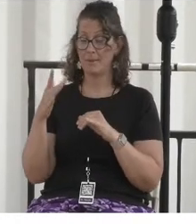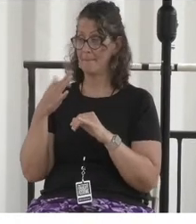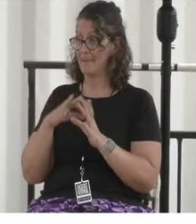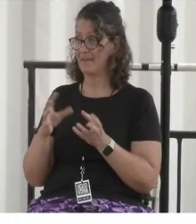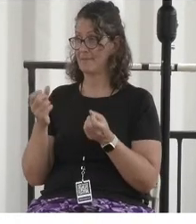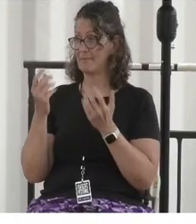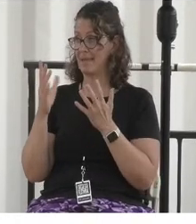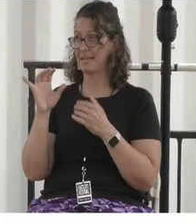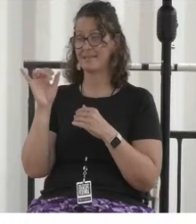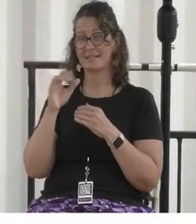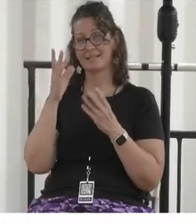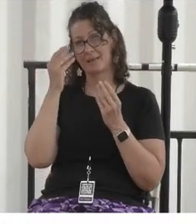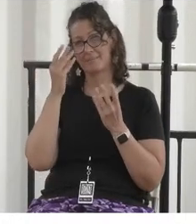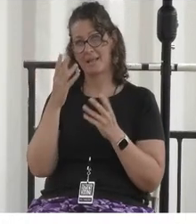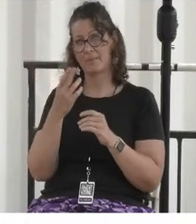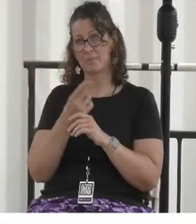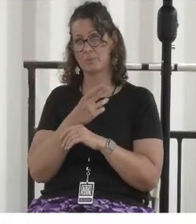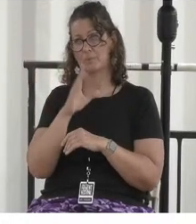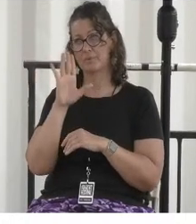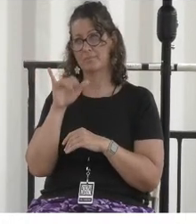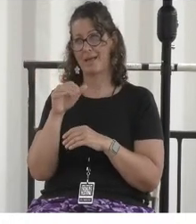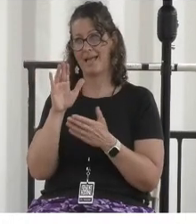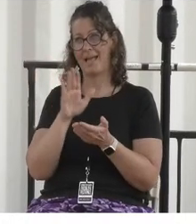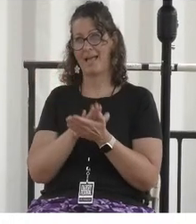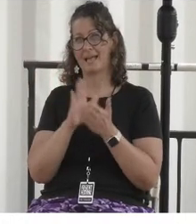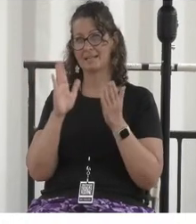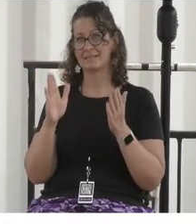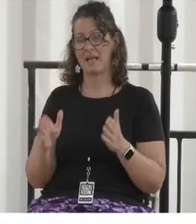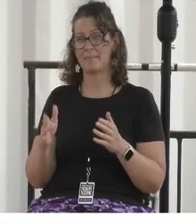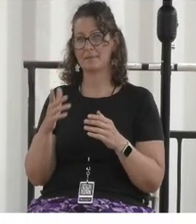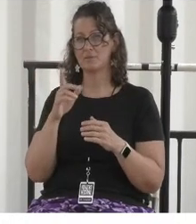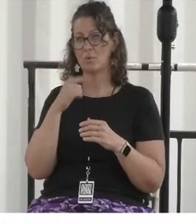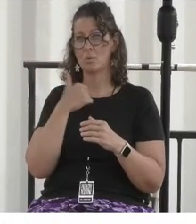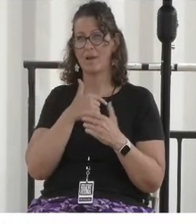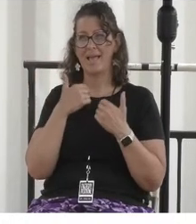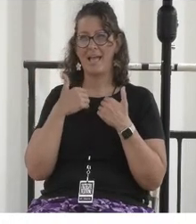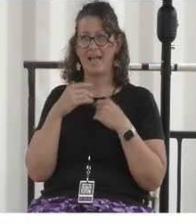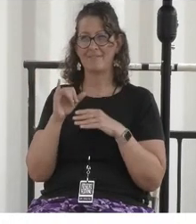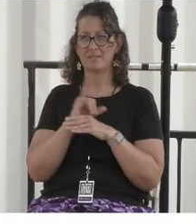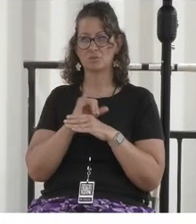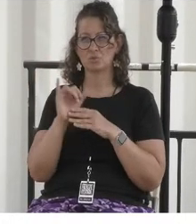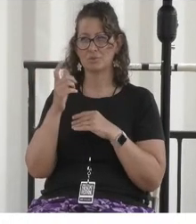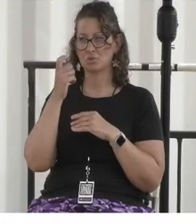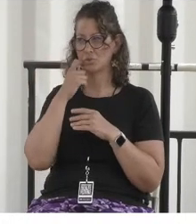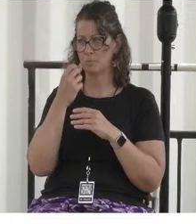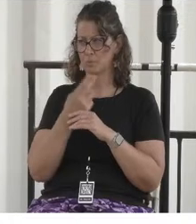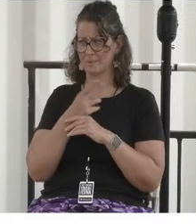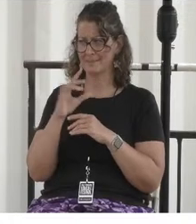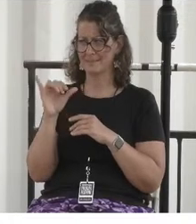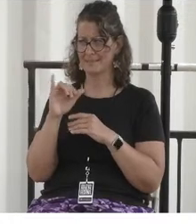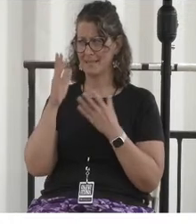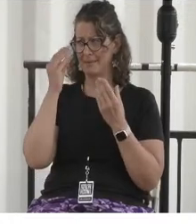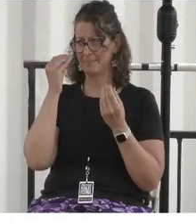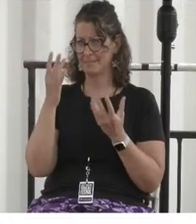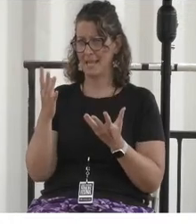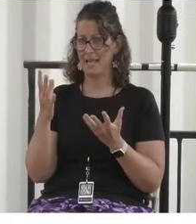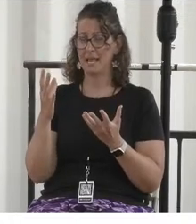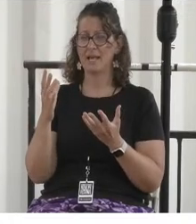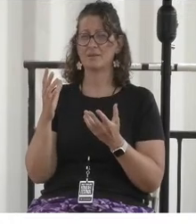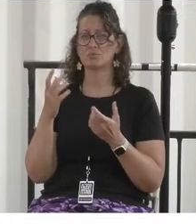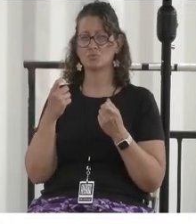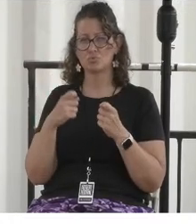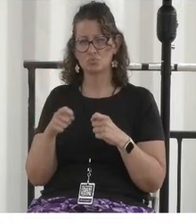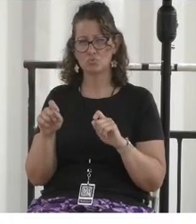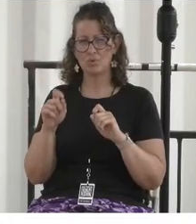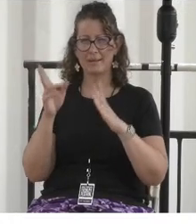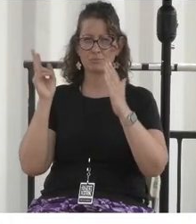same data can also then be used by academics. We actually have an intern that just used some of the same data sets to try